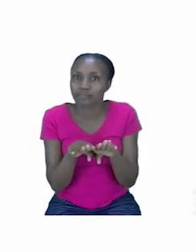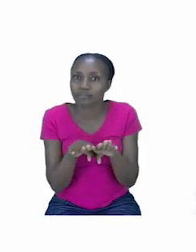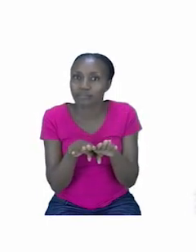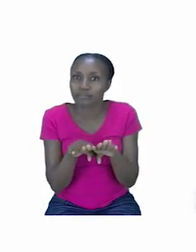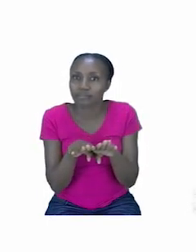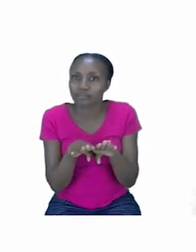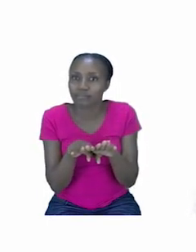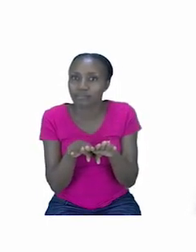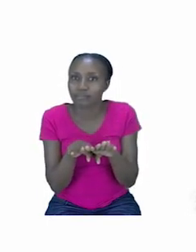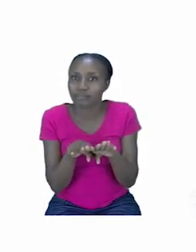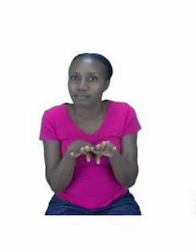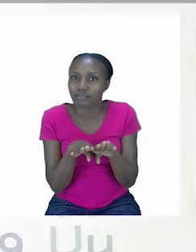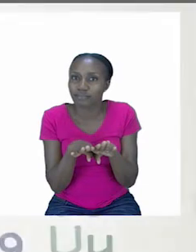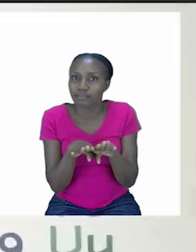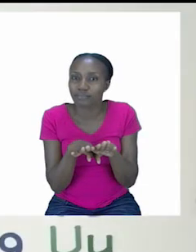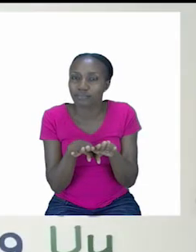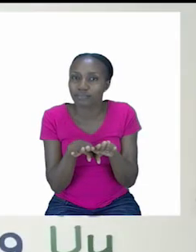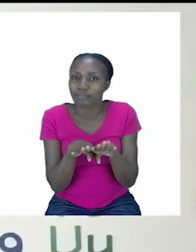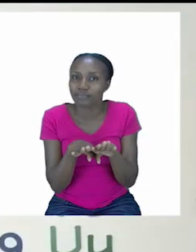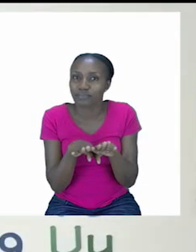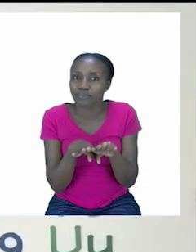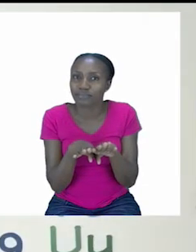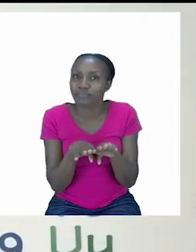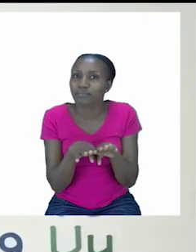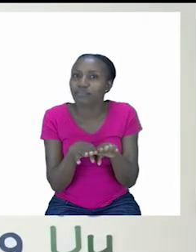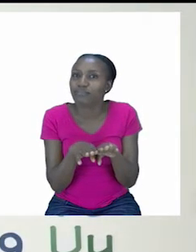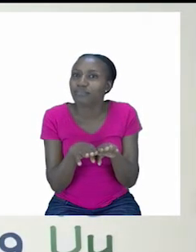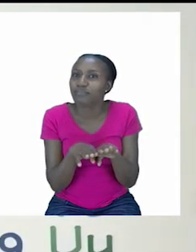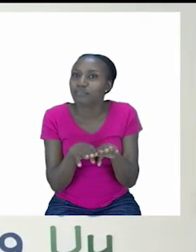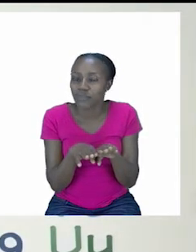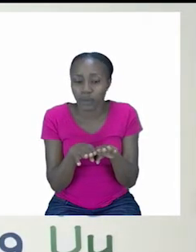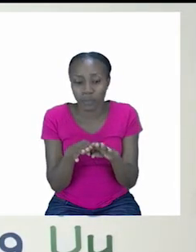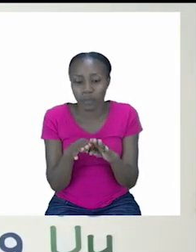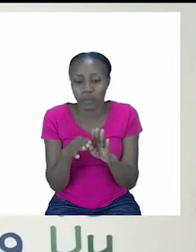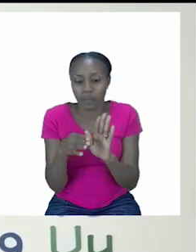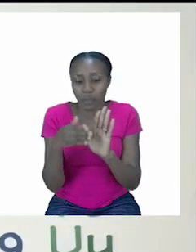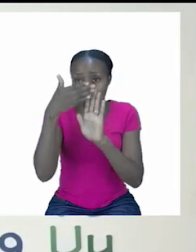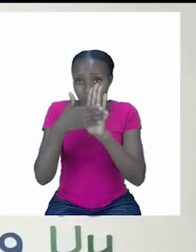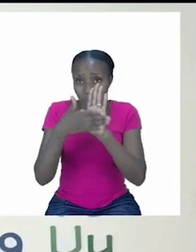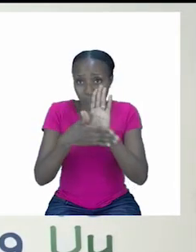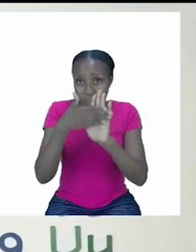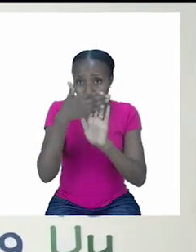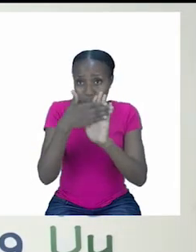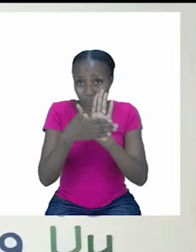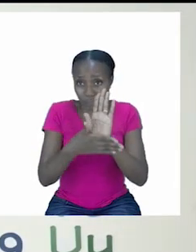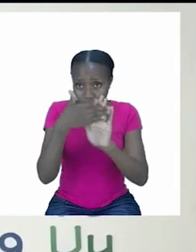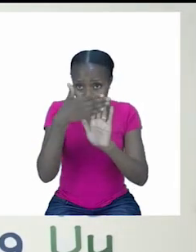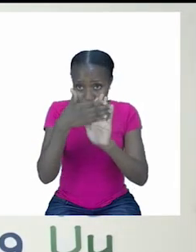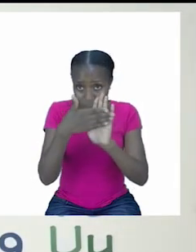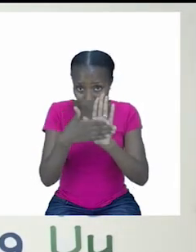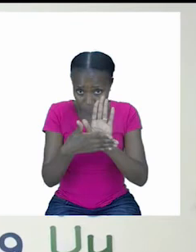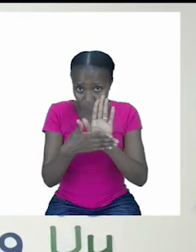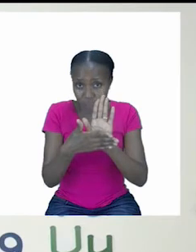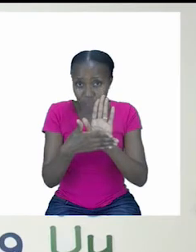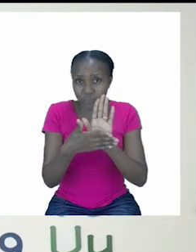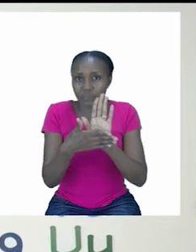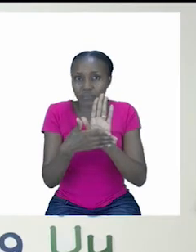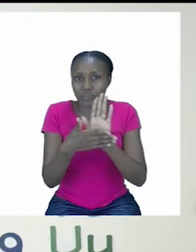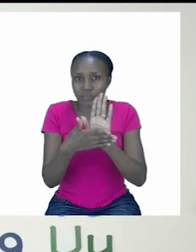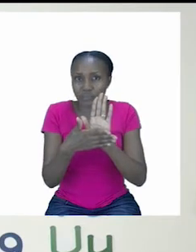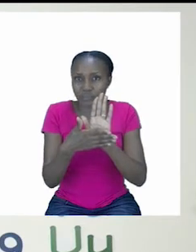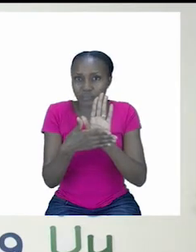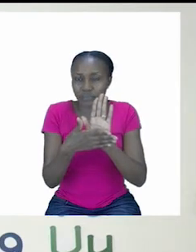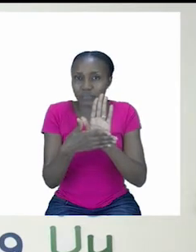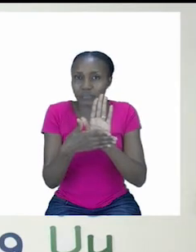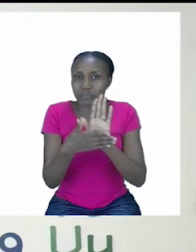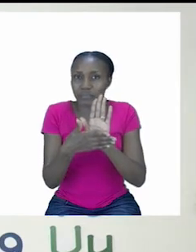board. Now, the front of the box is here. The front of your box is